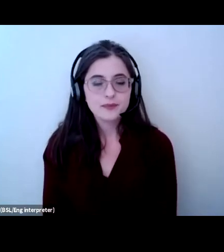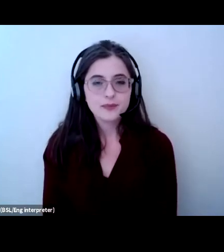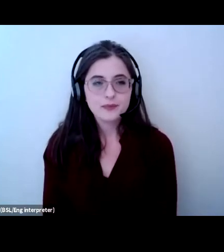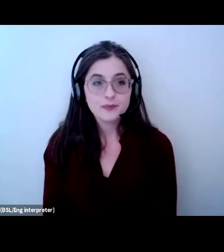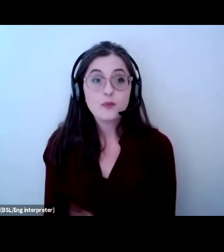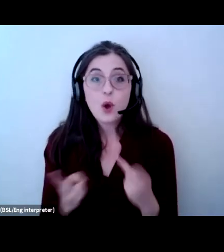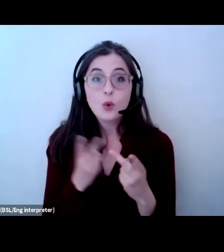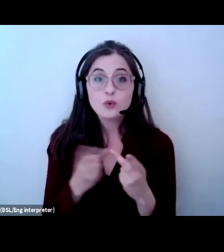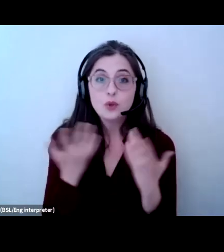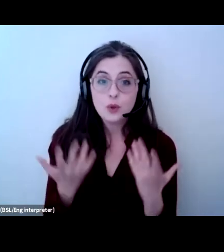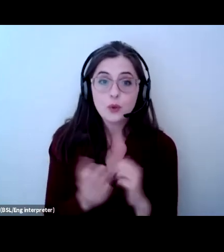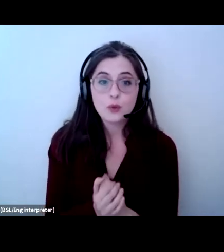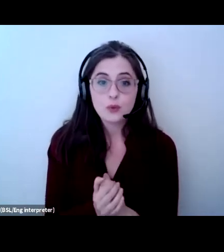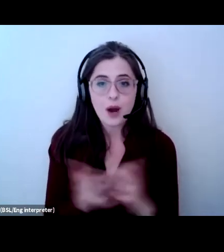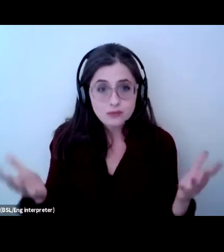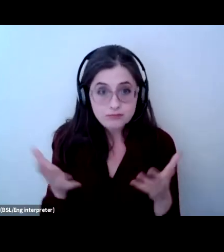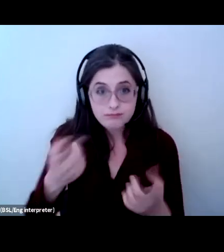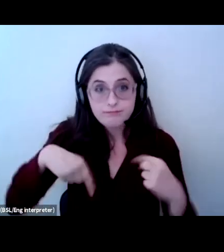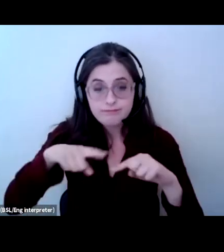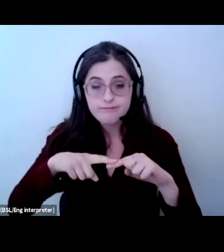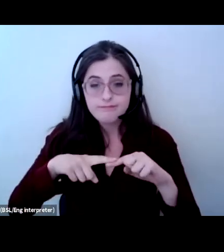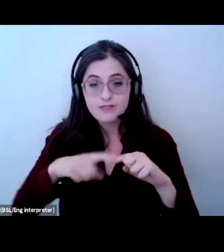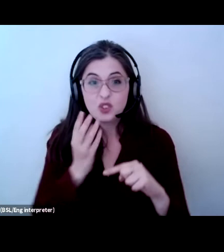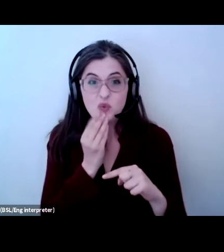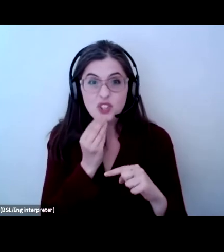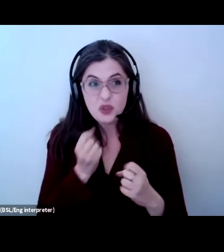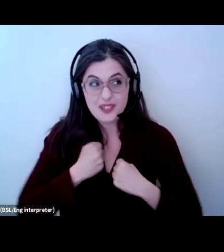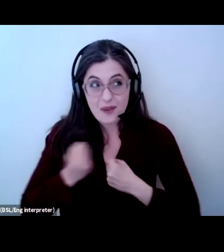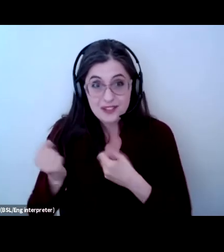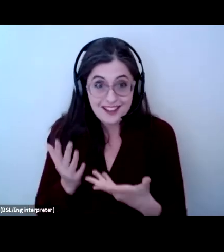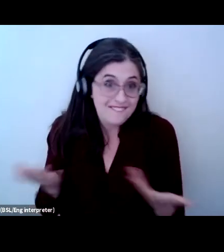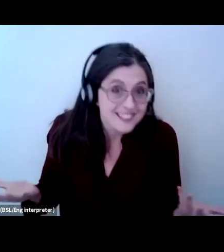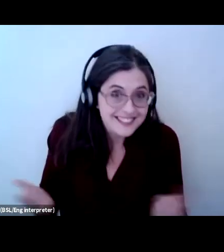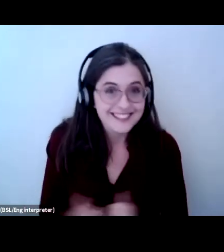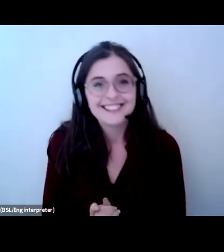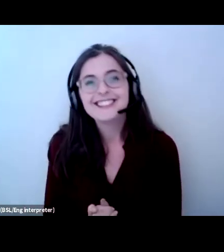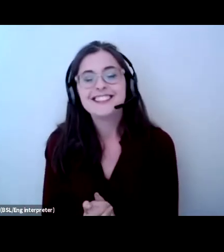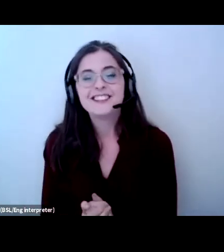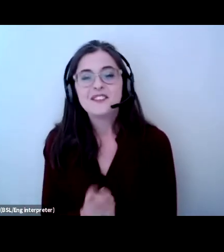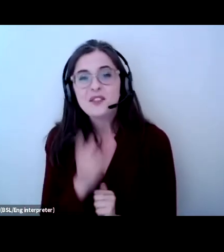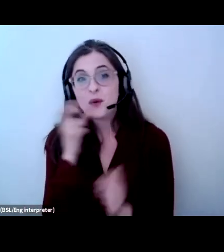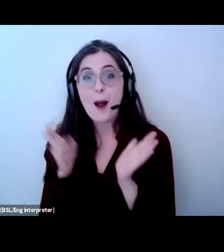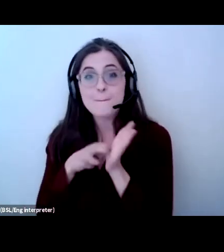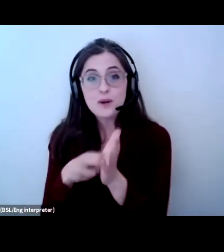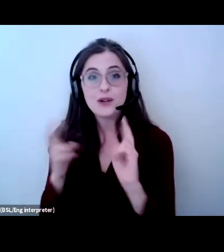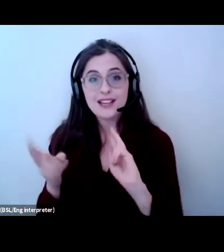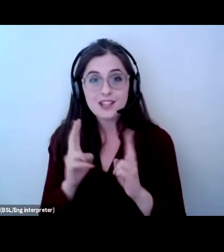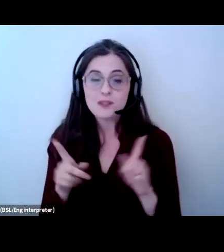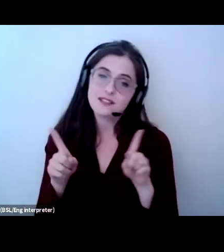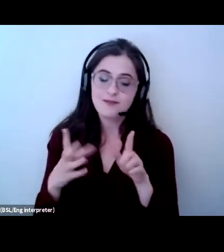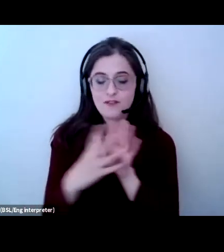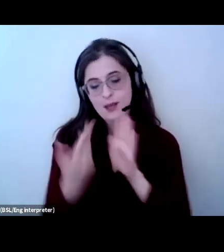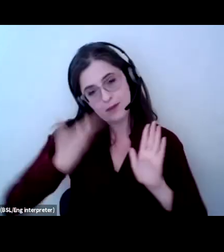And also, if I would encourage you to use our service as well. So you can book interpreters like